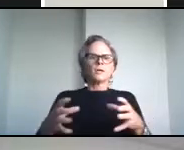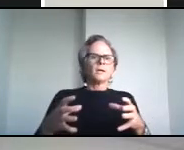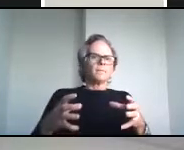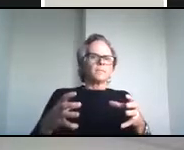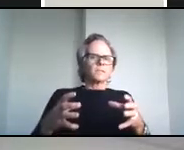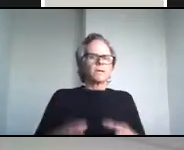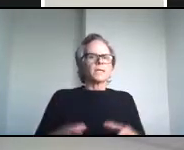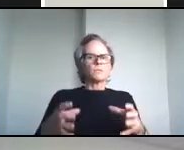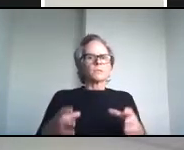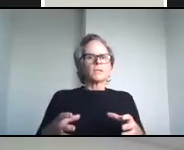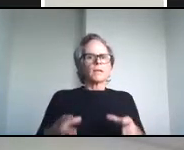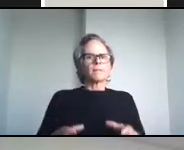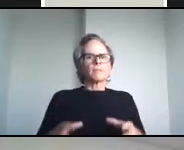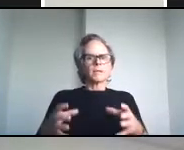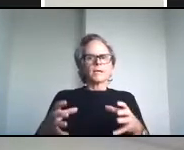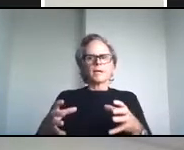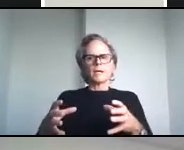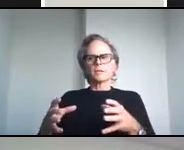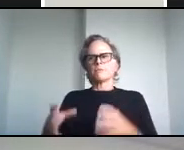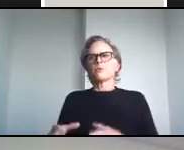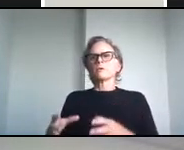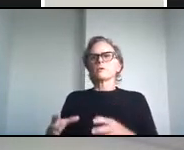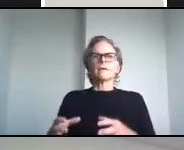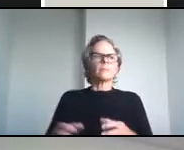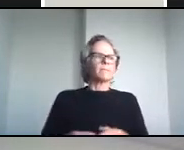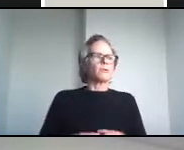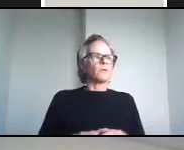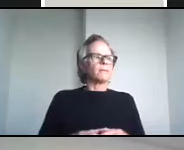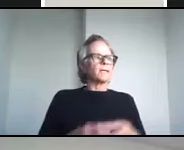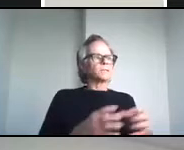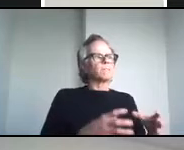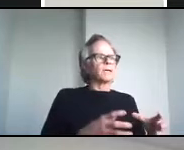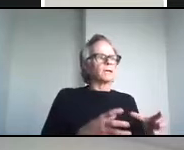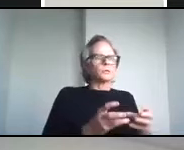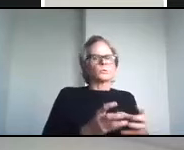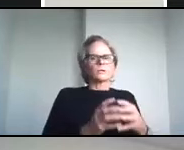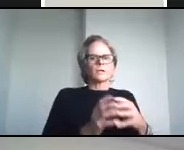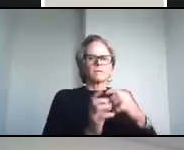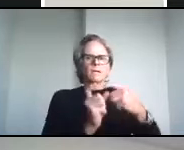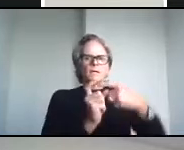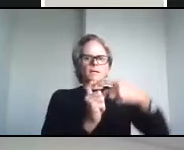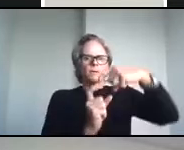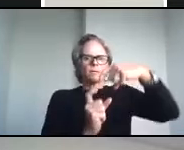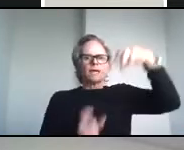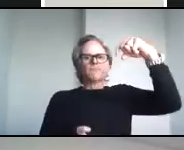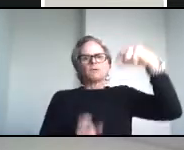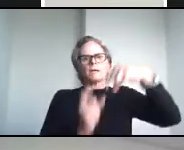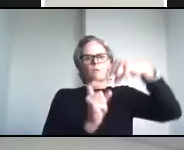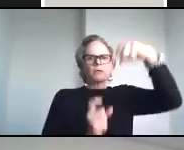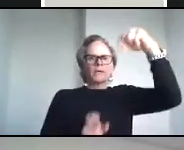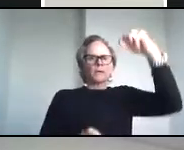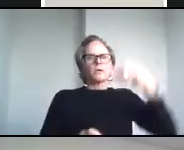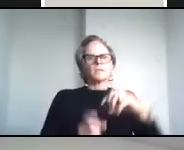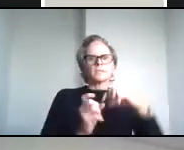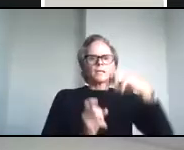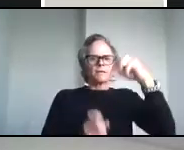configured space within the library to carry out the important library programming, as compared to the kind of what